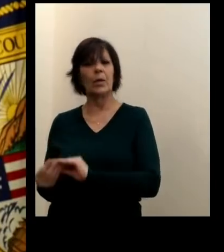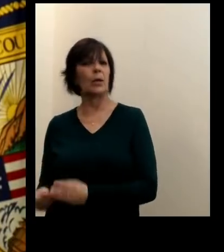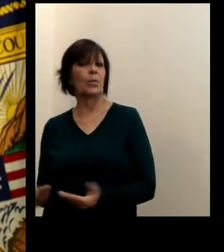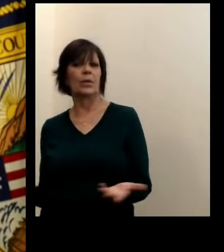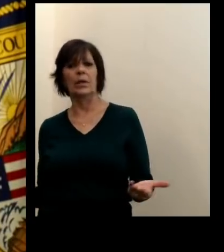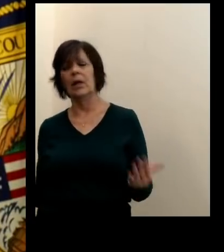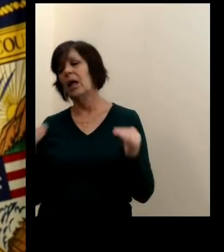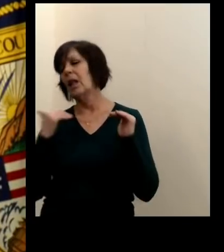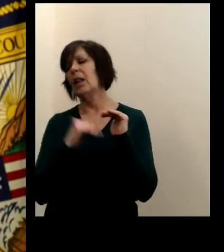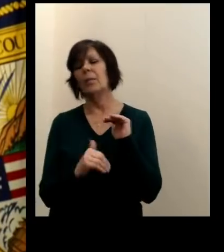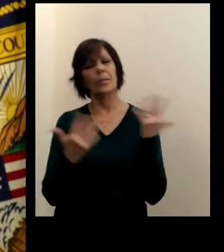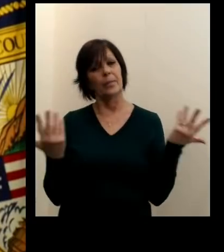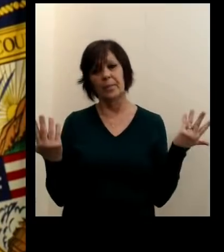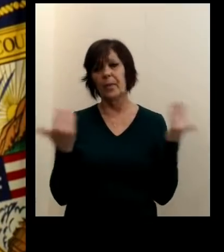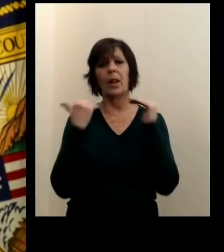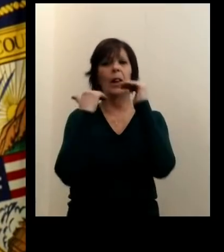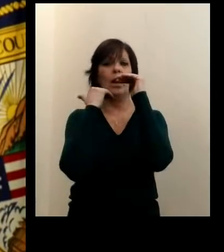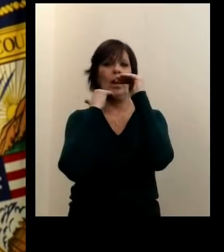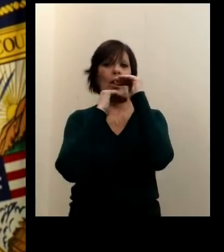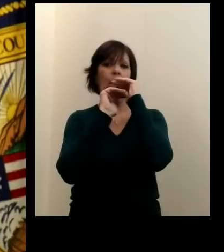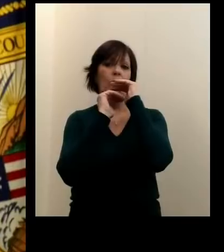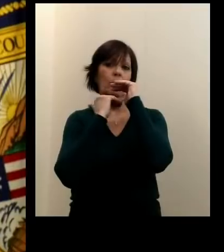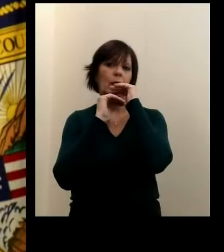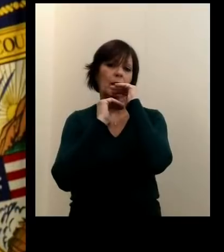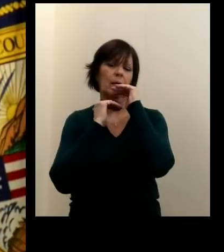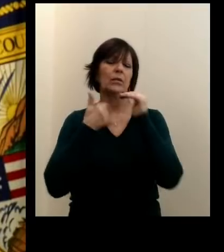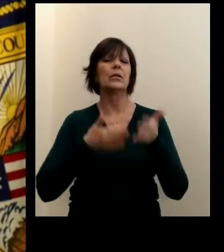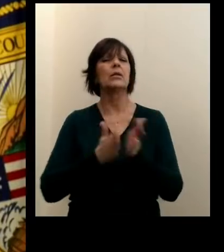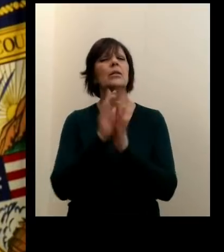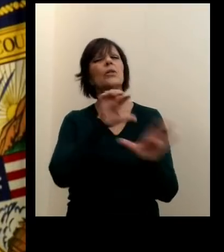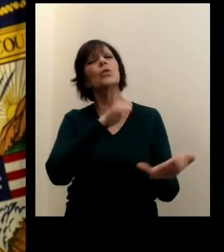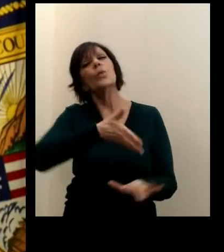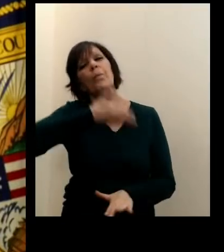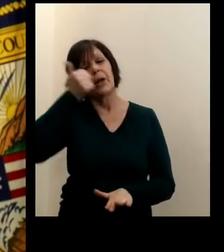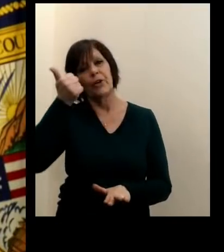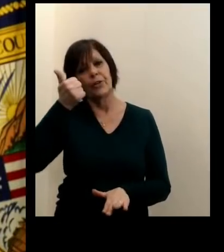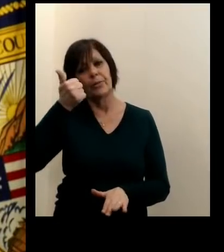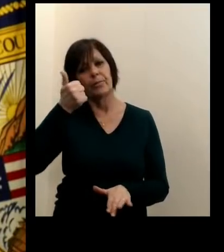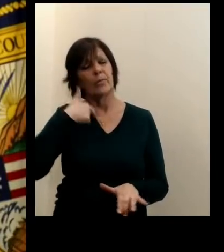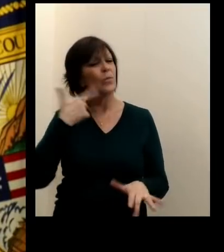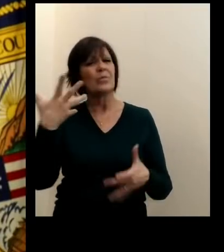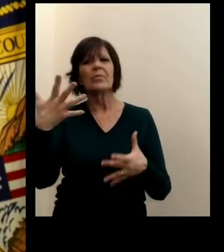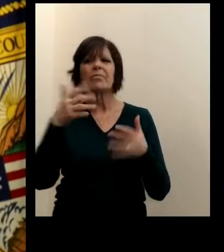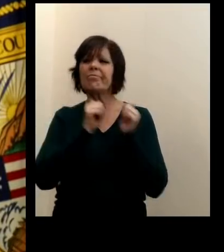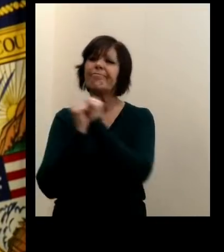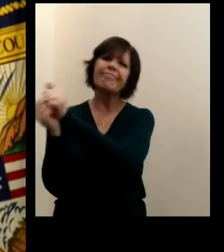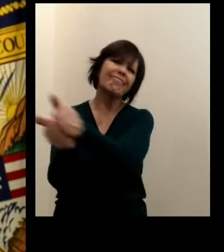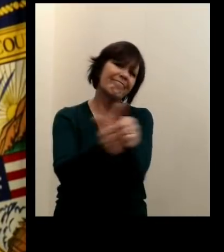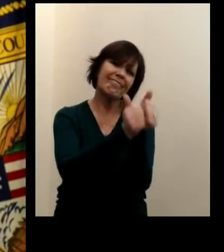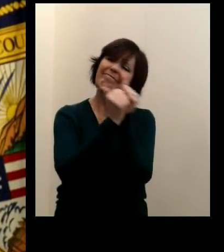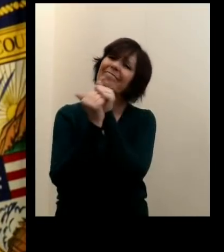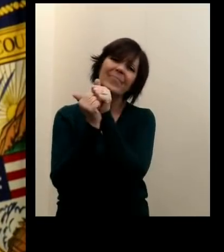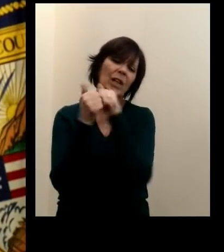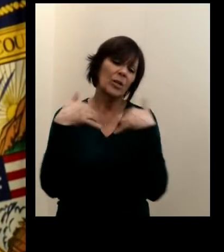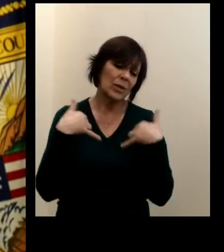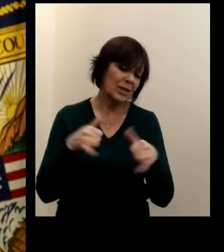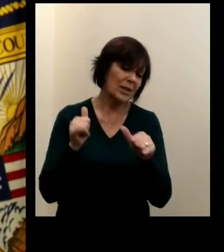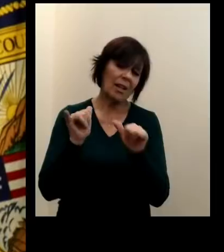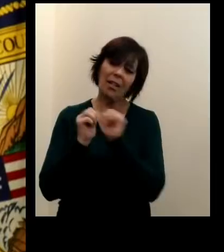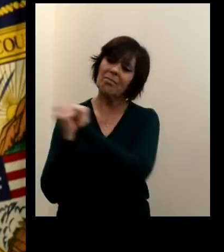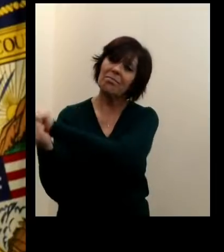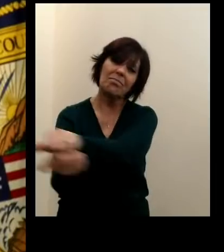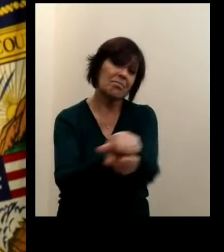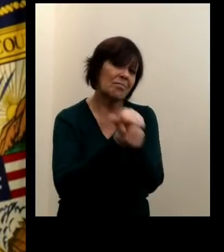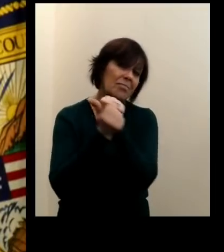limited locations. We just ask everyone to do better. We are all in this together. We were all in this together for the last year, and we're still going to be all in this